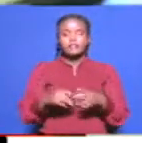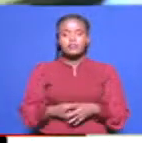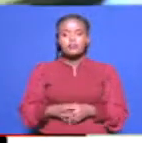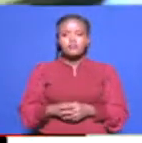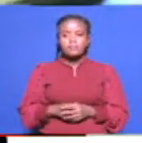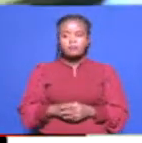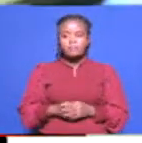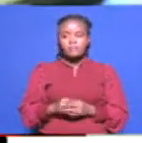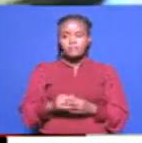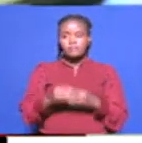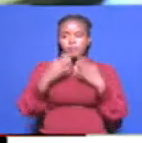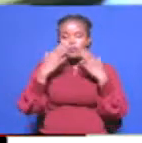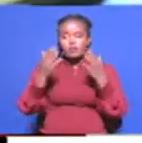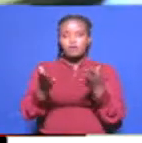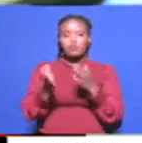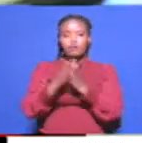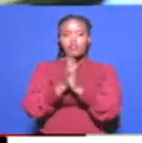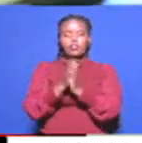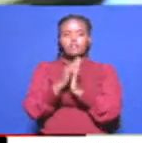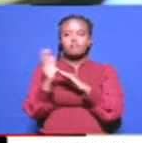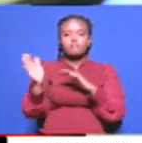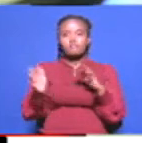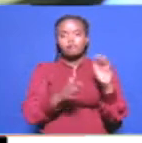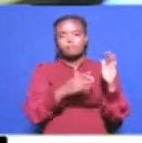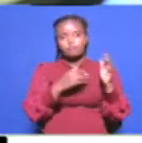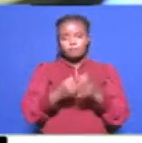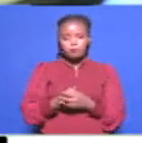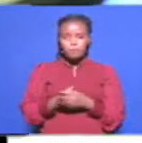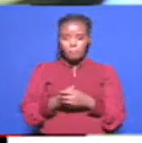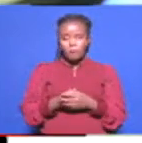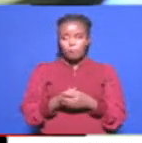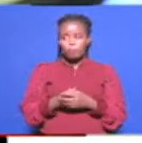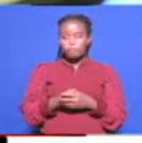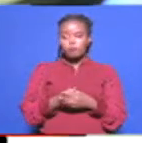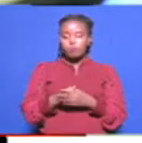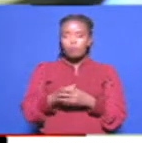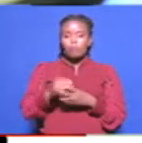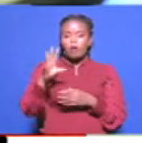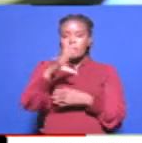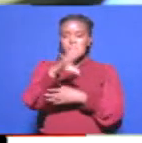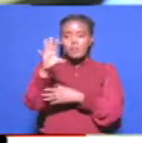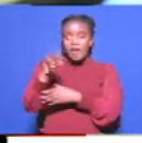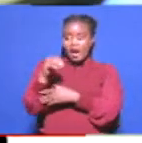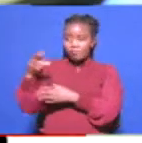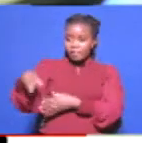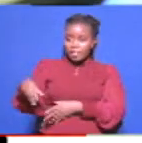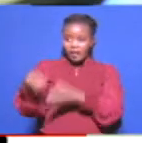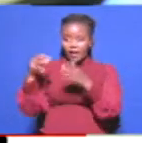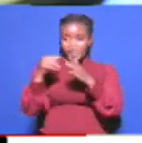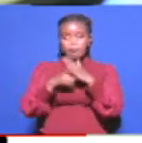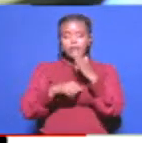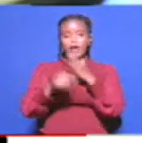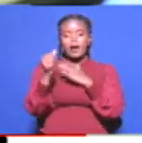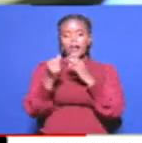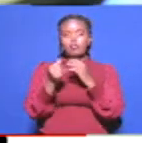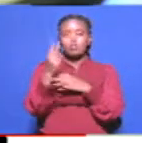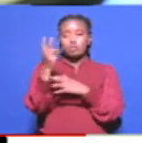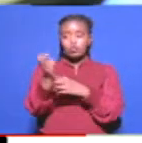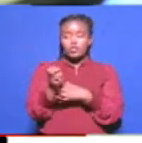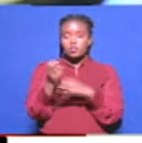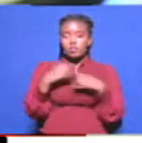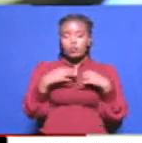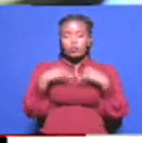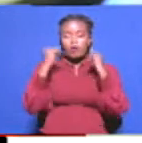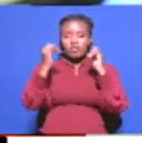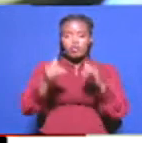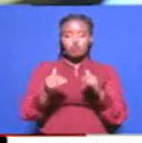Thank you, Buckley, for that report. Moving on, this year's Africa Rugby Under 20 Bats Cup will have a new champion. After holders